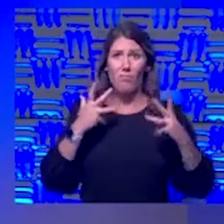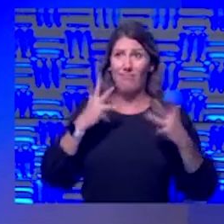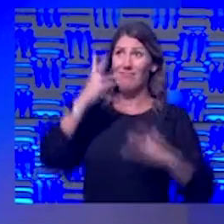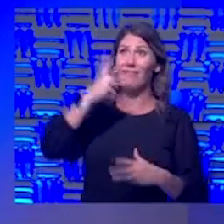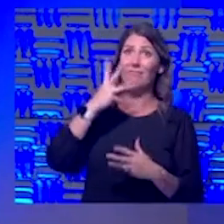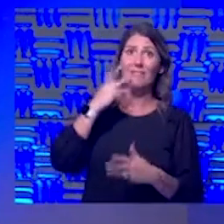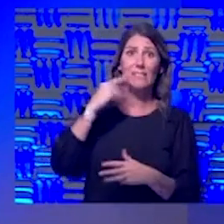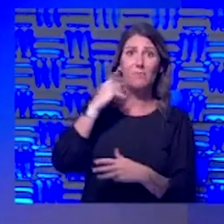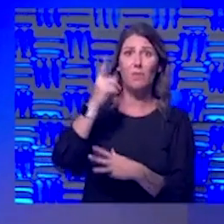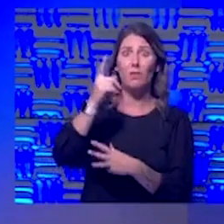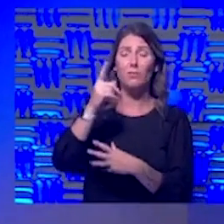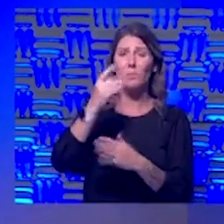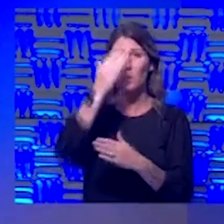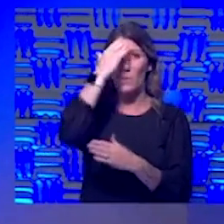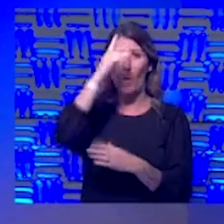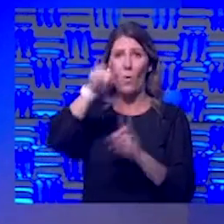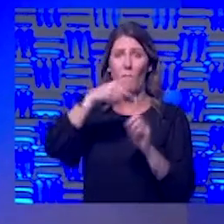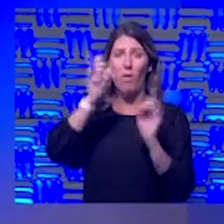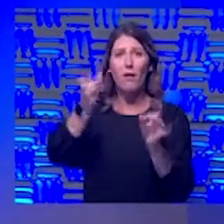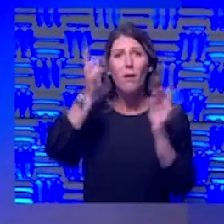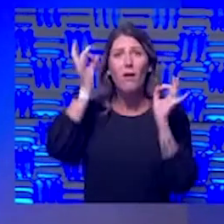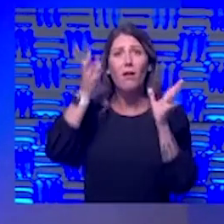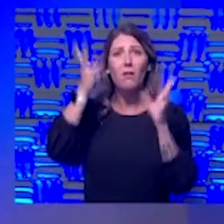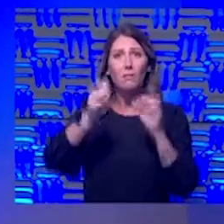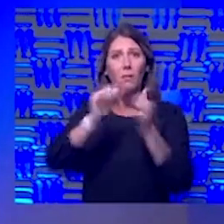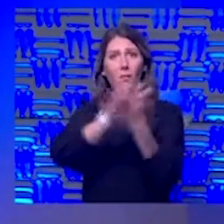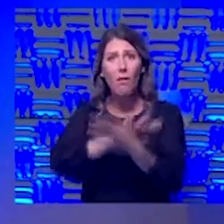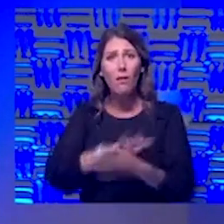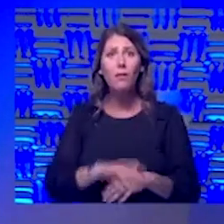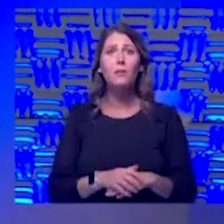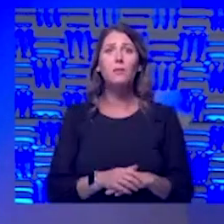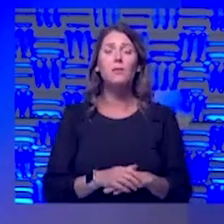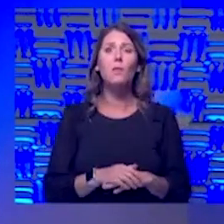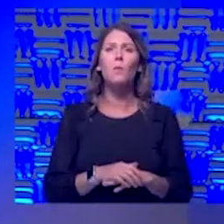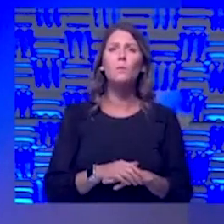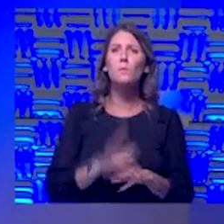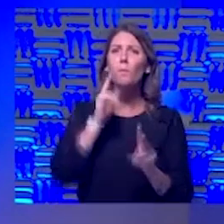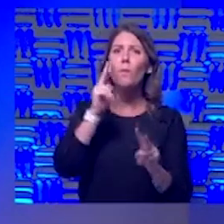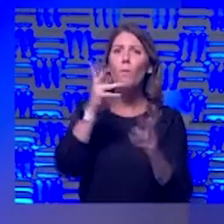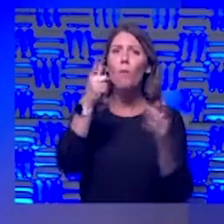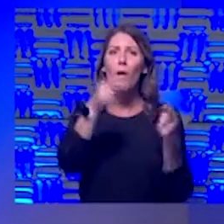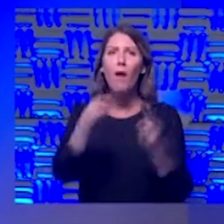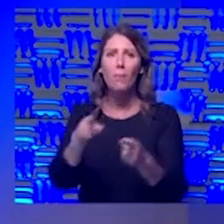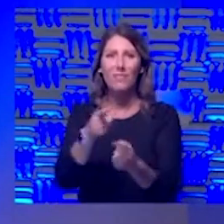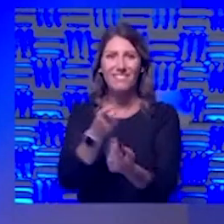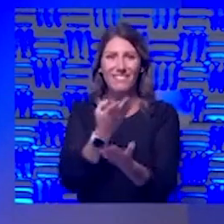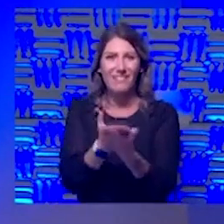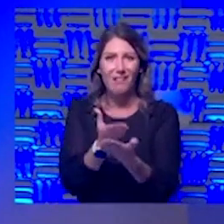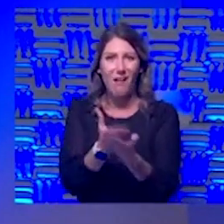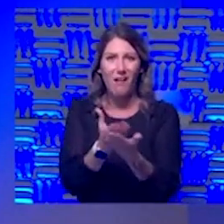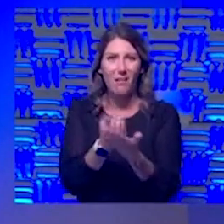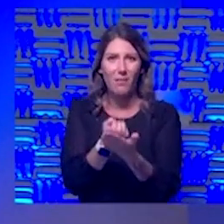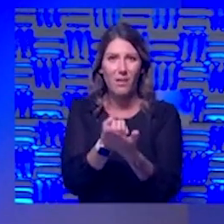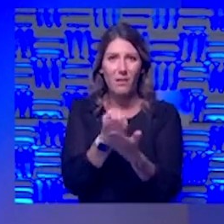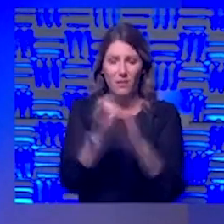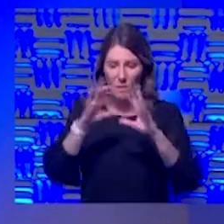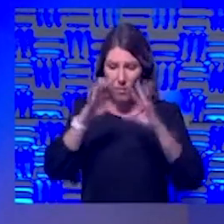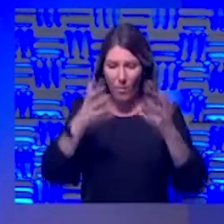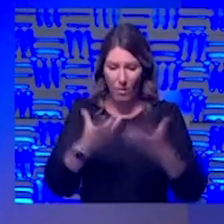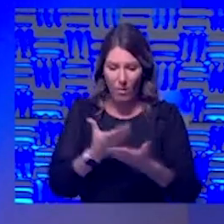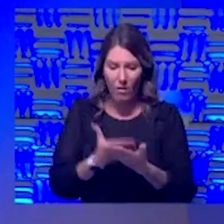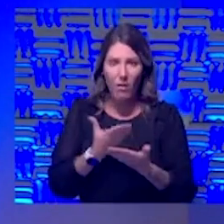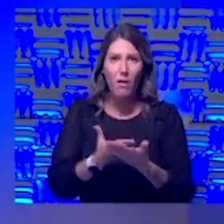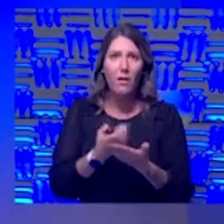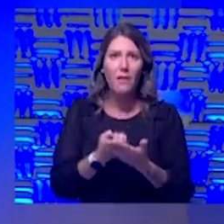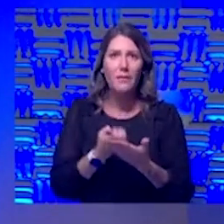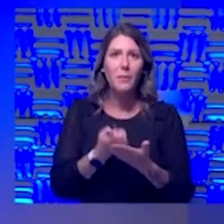know about the devastation that it's caused. You know, the other thing to look at is, like, look what has happened to our economy and our world economy and our local